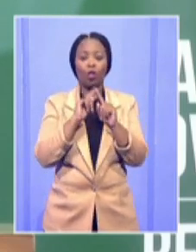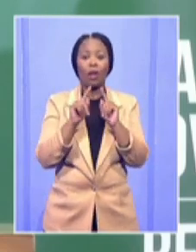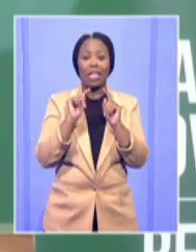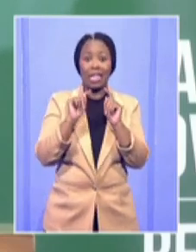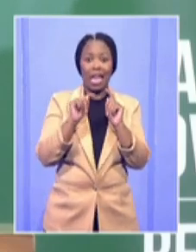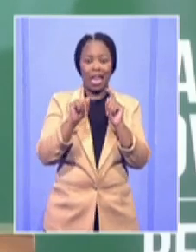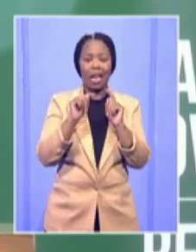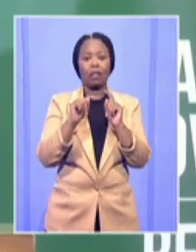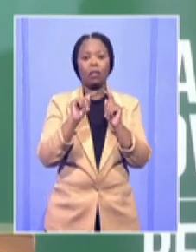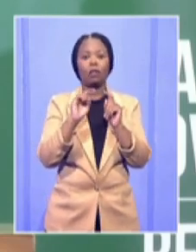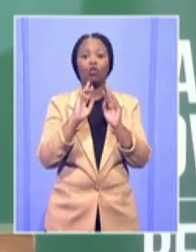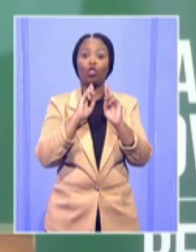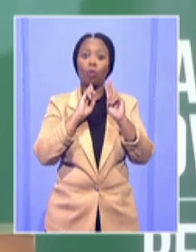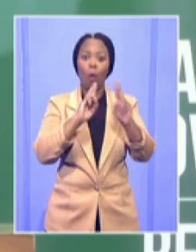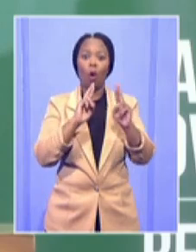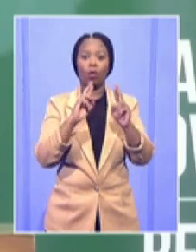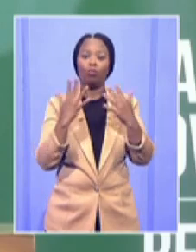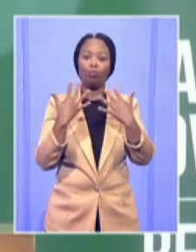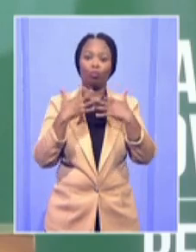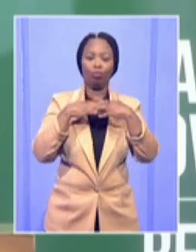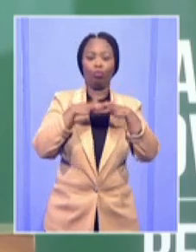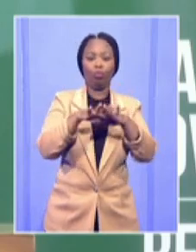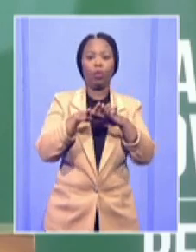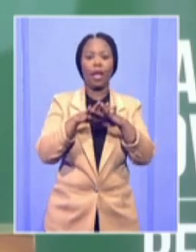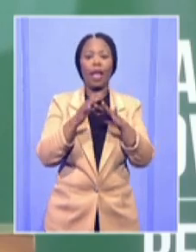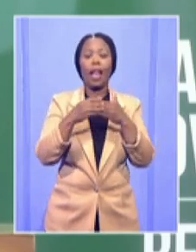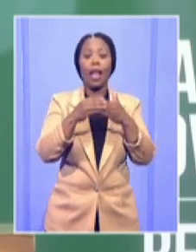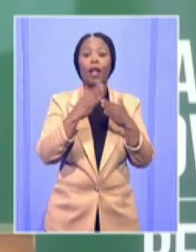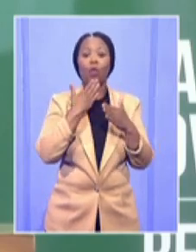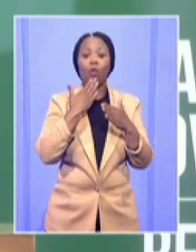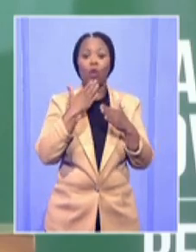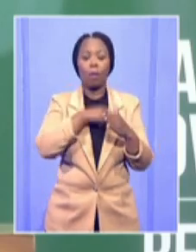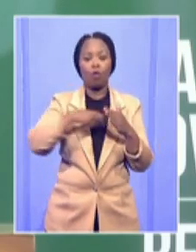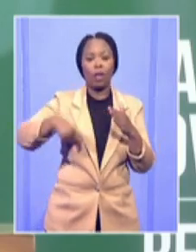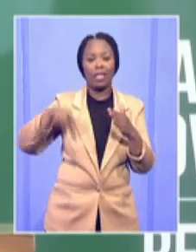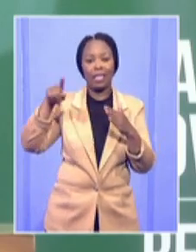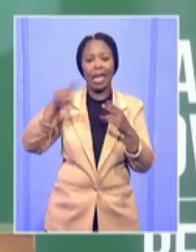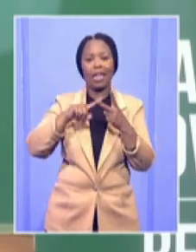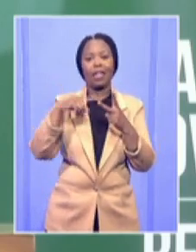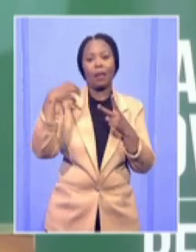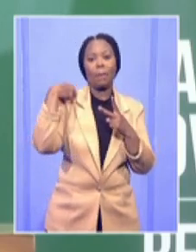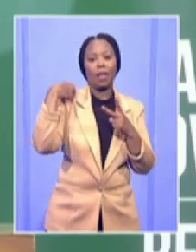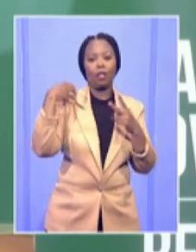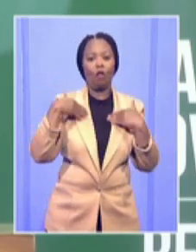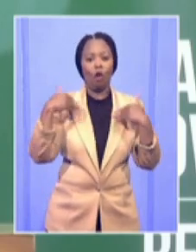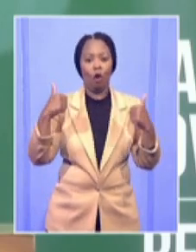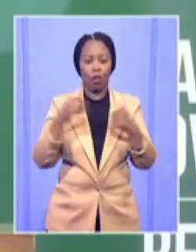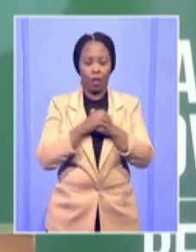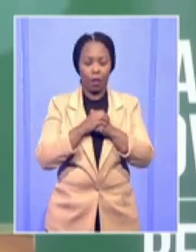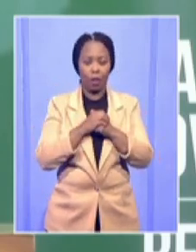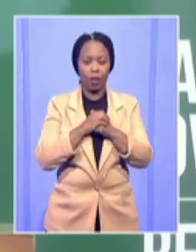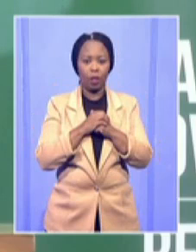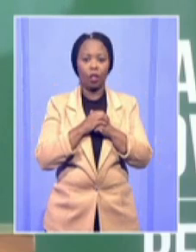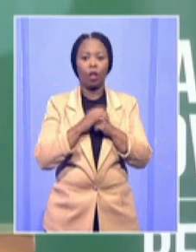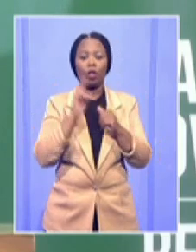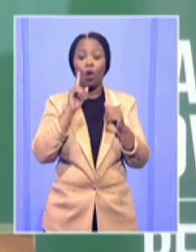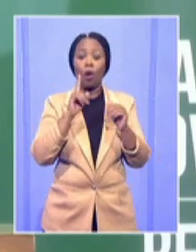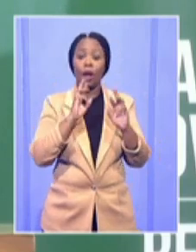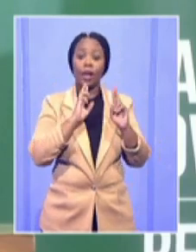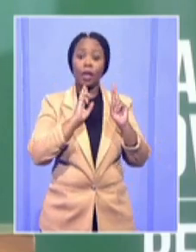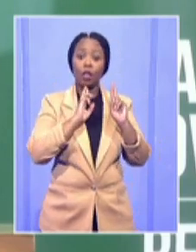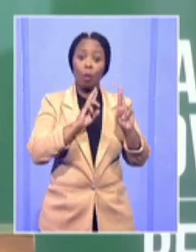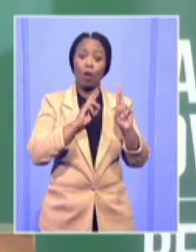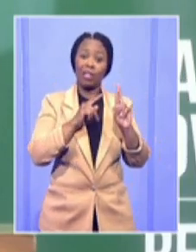comprehensive and visibly led by the President and the Minister of Health. Overall, the response emphasized saving